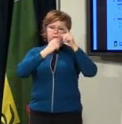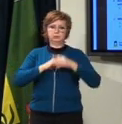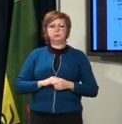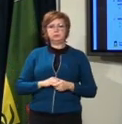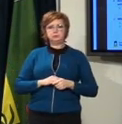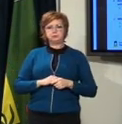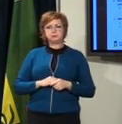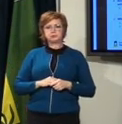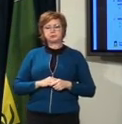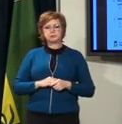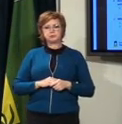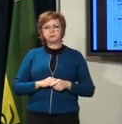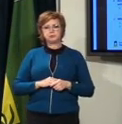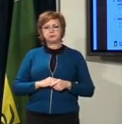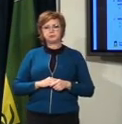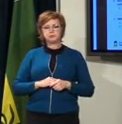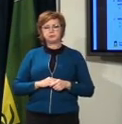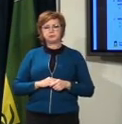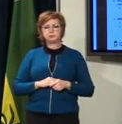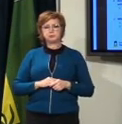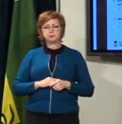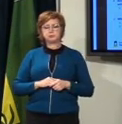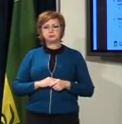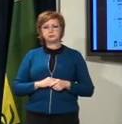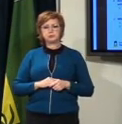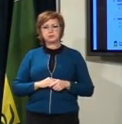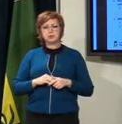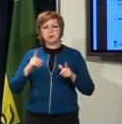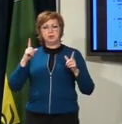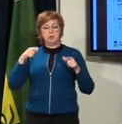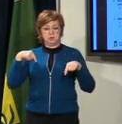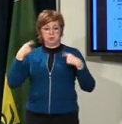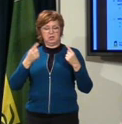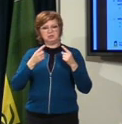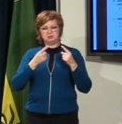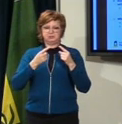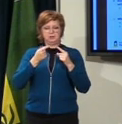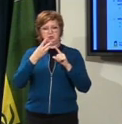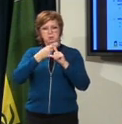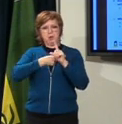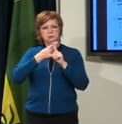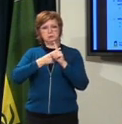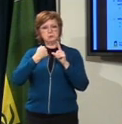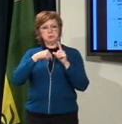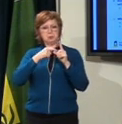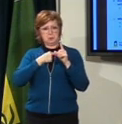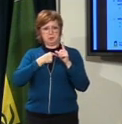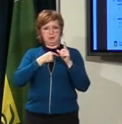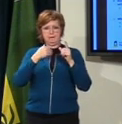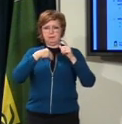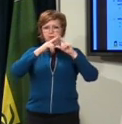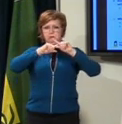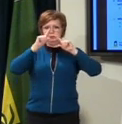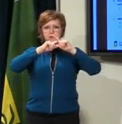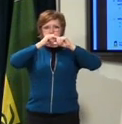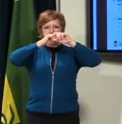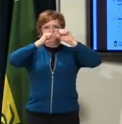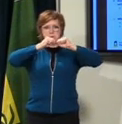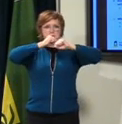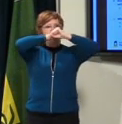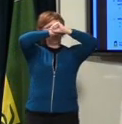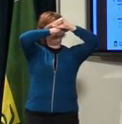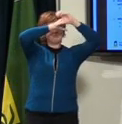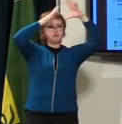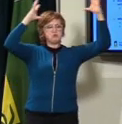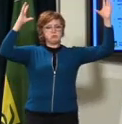planning scenarios that we've been working on over the last number of months, this brings us to about 15% of the